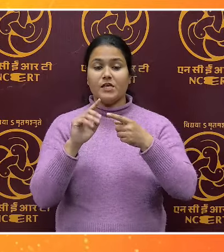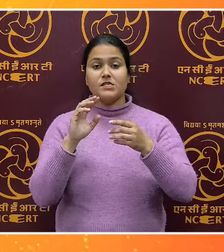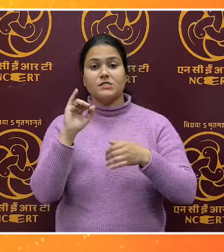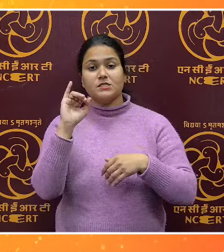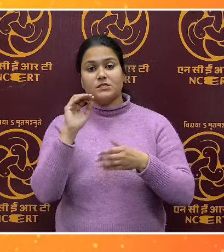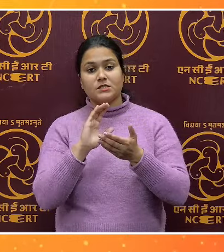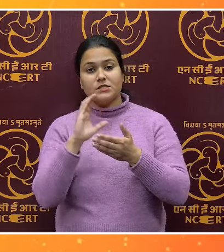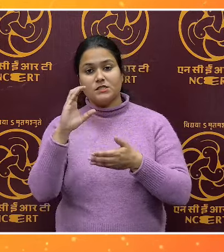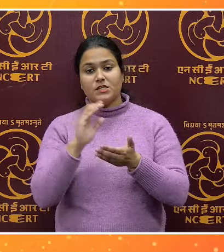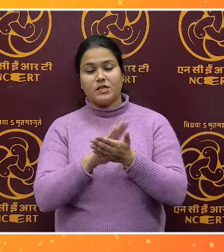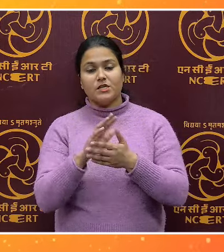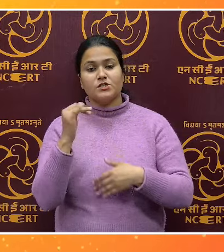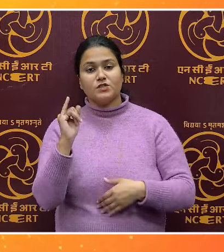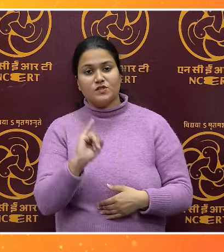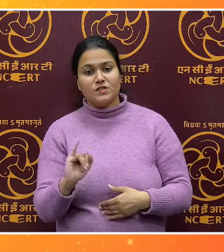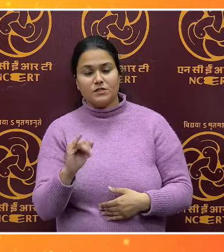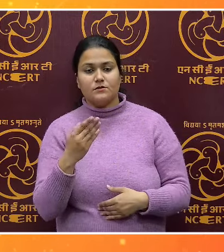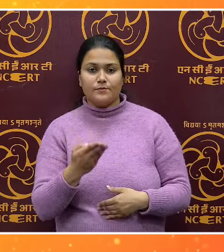hexacyanoferrate.